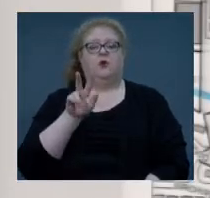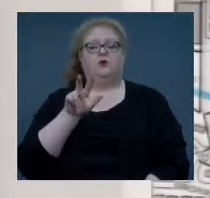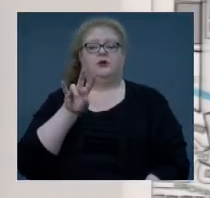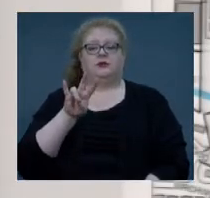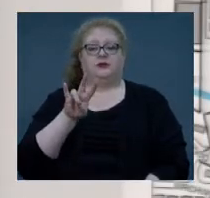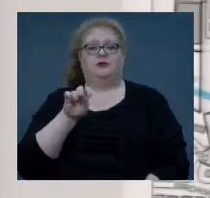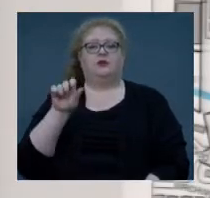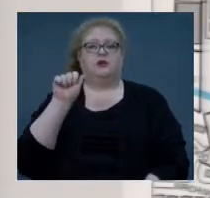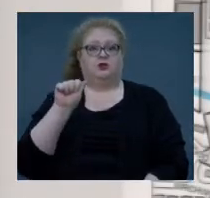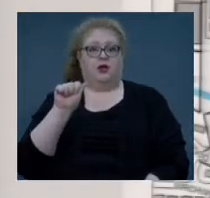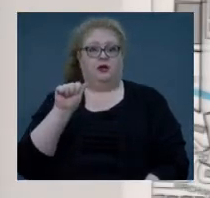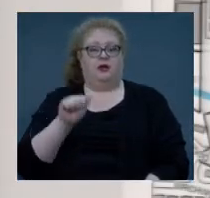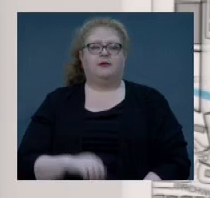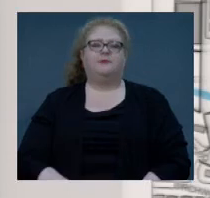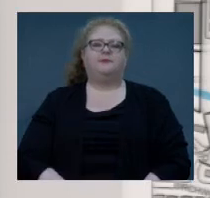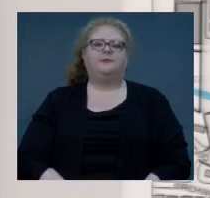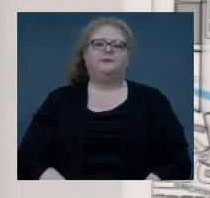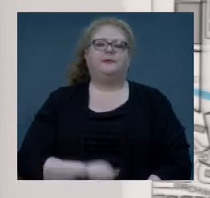Z-3437-A,